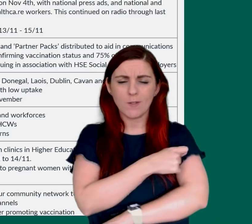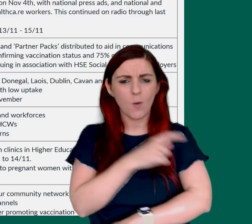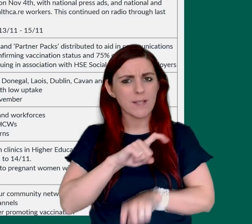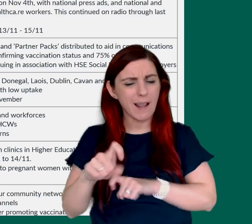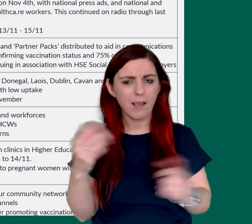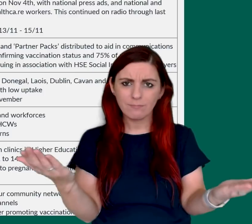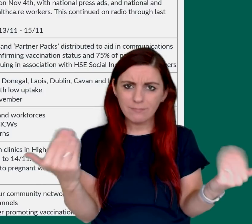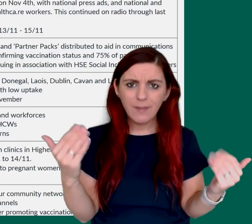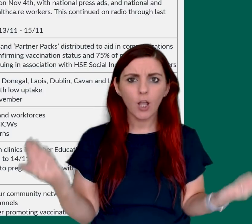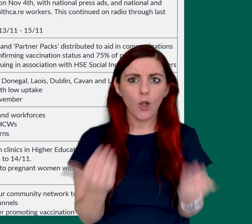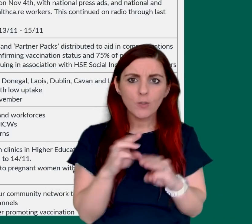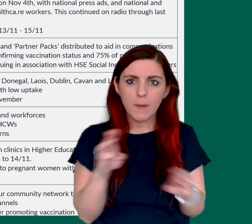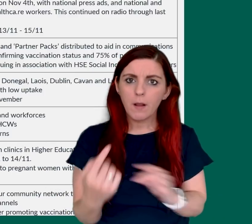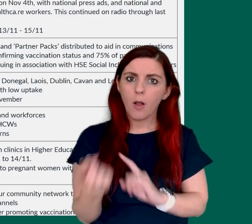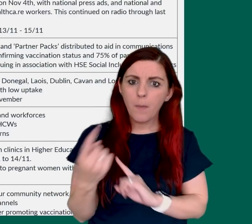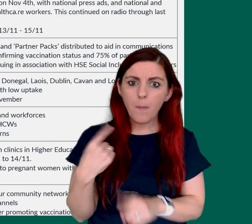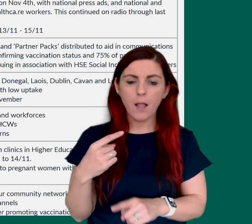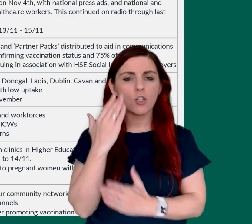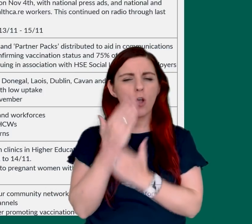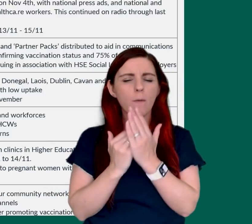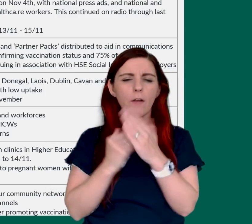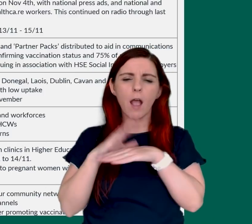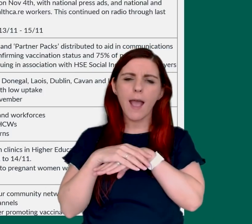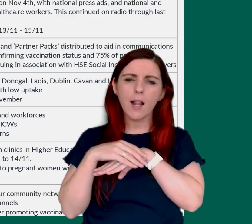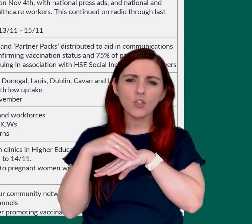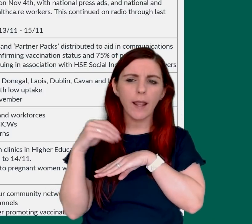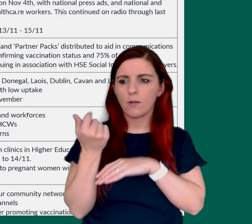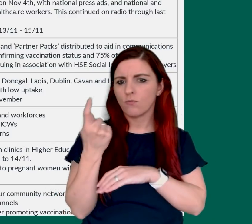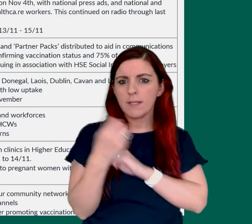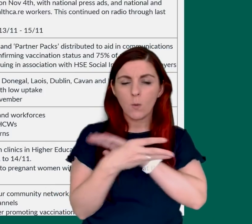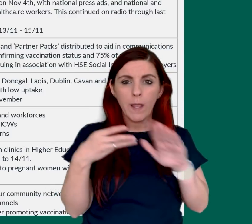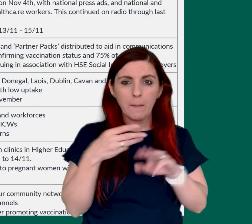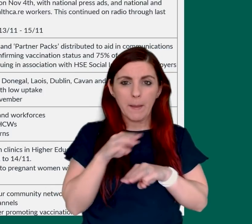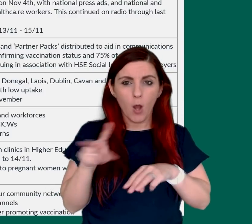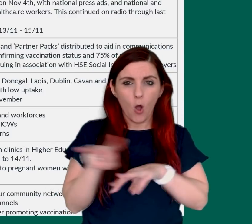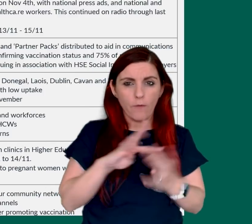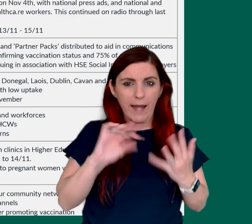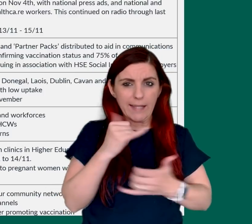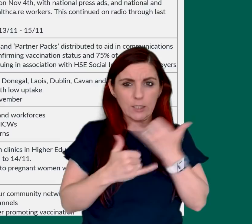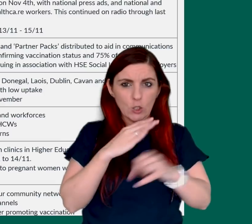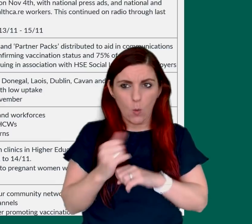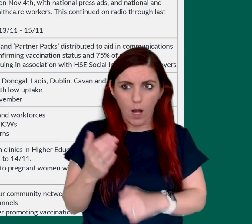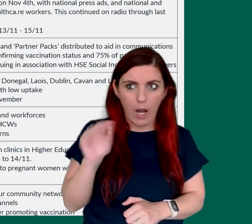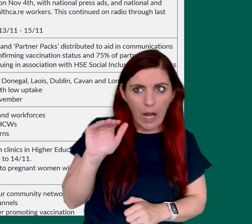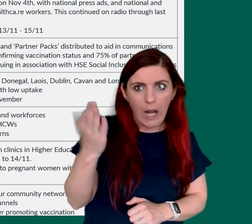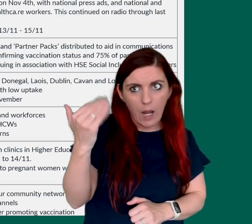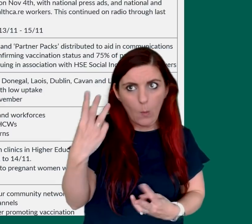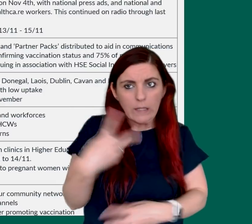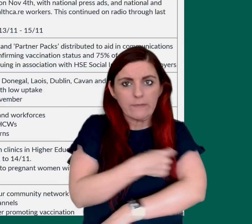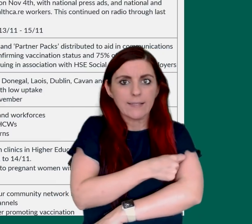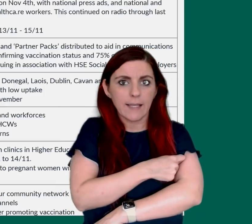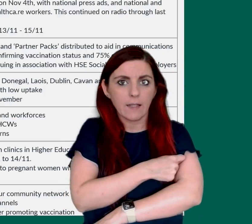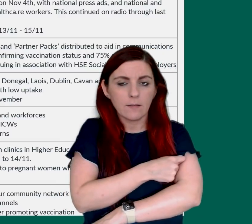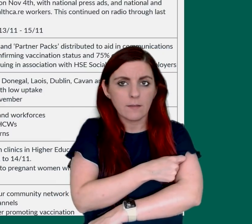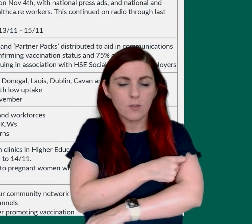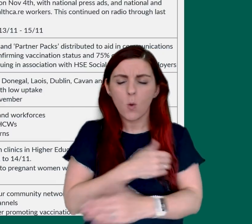And some of those people are very elderly. In recent weeks, we've had people in their 90s coming forward for their vaccine for all sorts of reasons. So